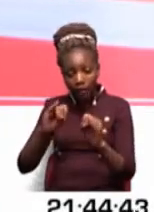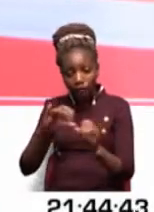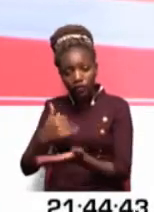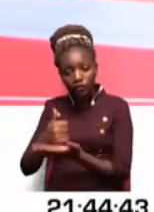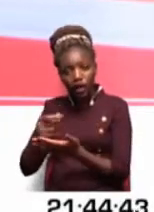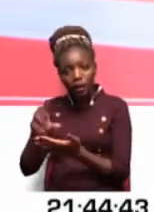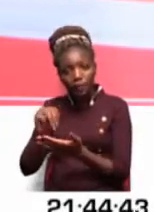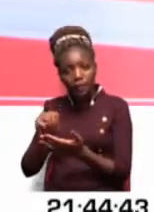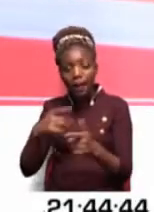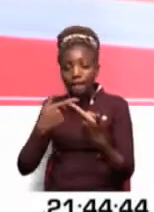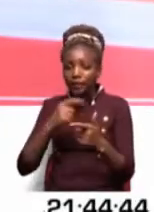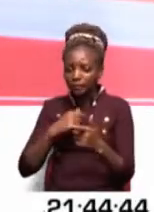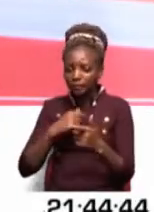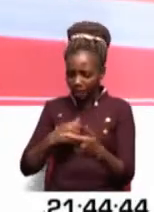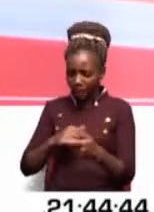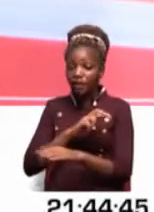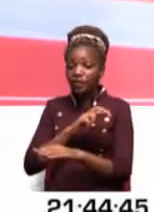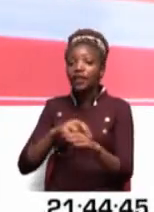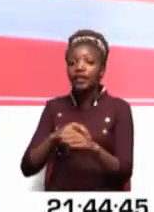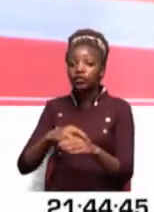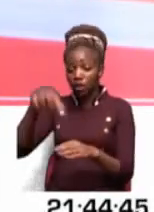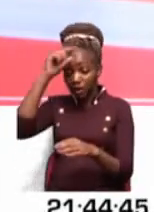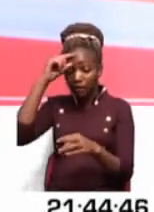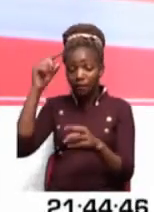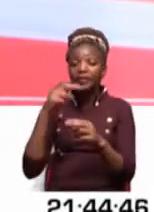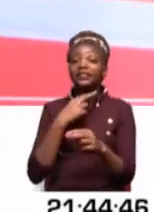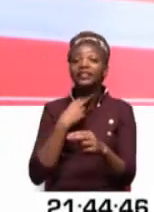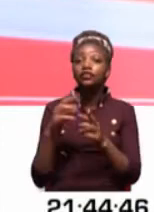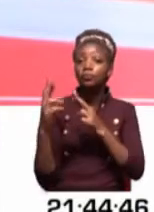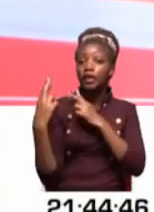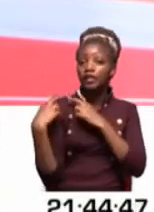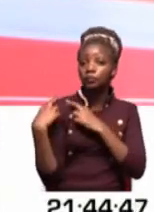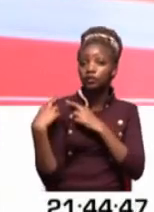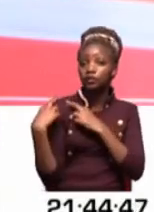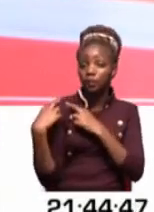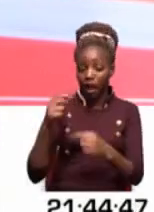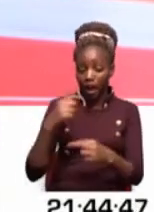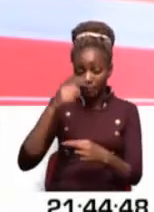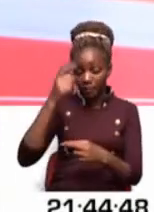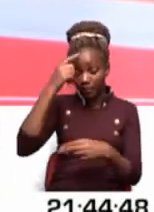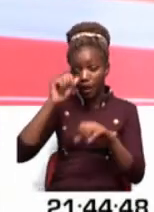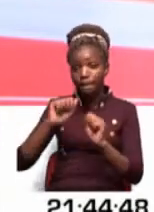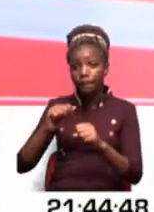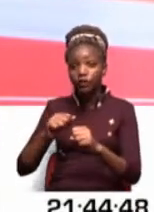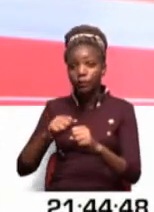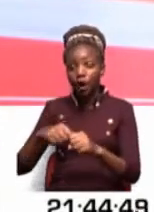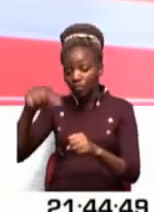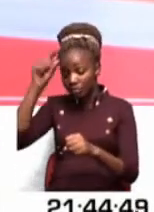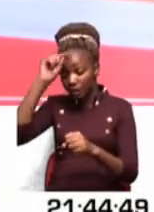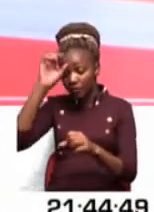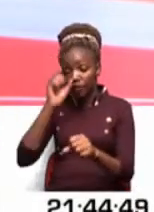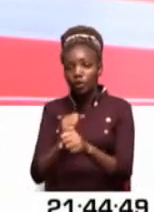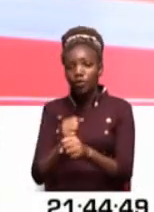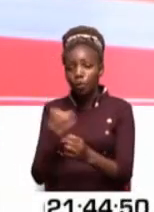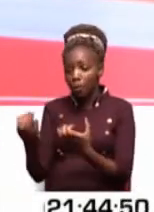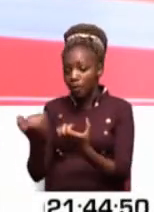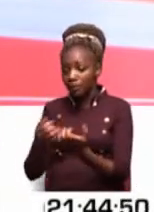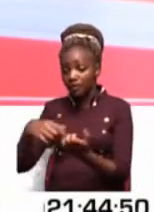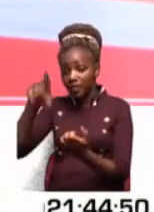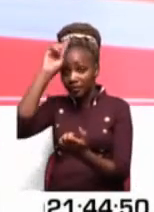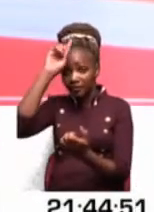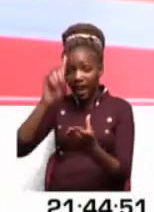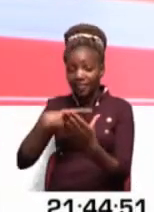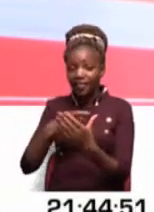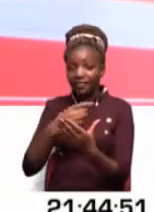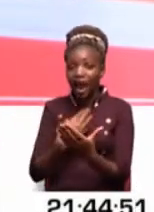think the national government needs to come in a big way, and I think that is what the government is doing with this Biashara Mashinani, where they have money that is cheap